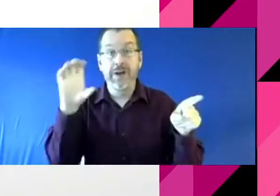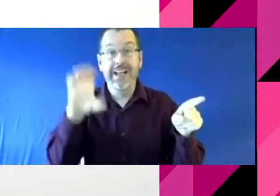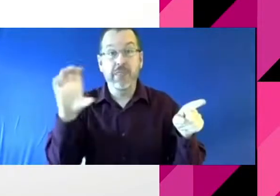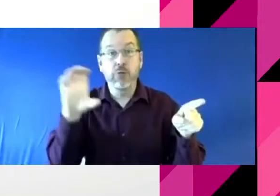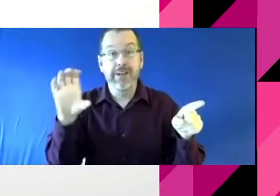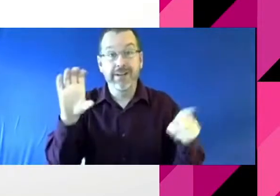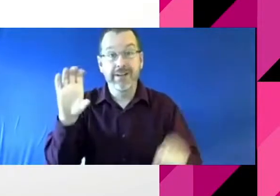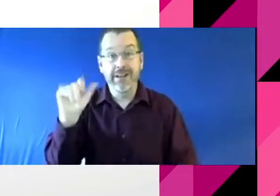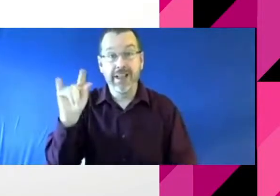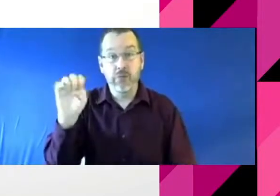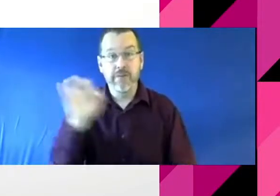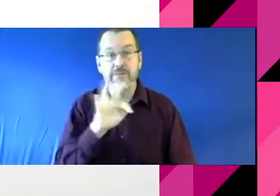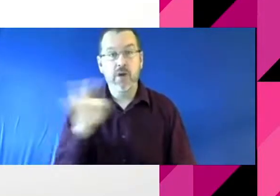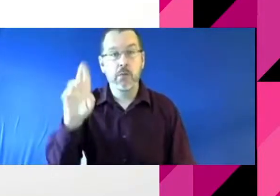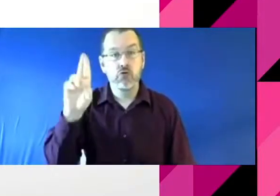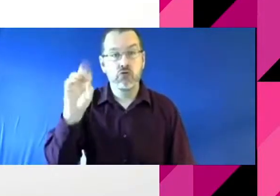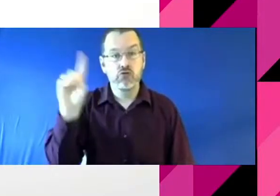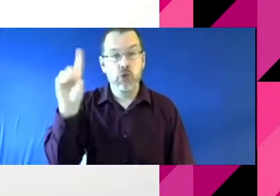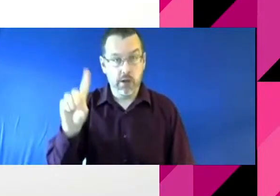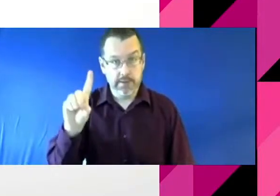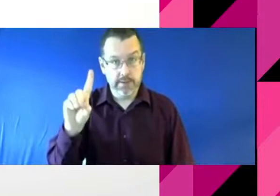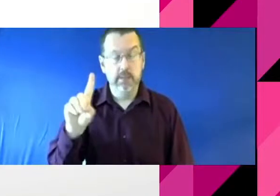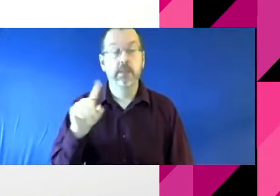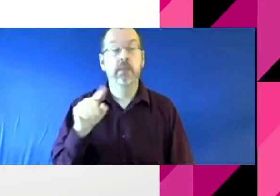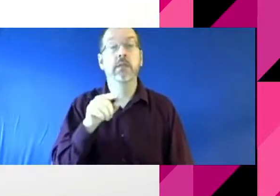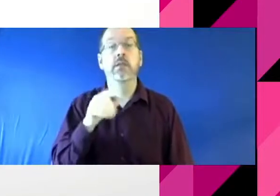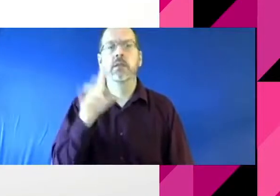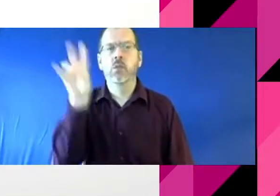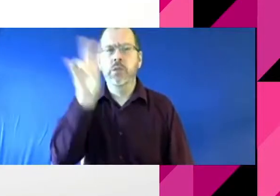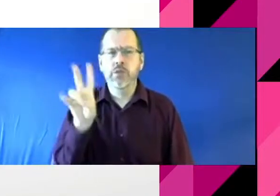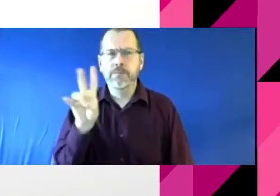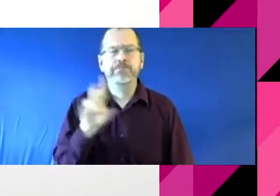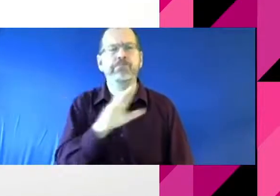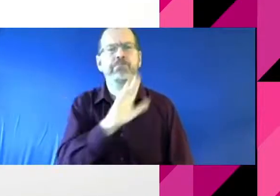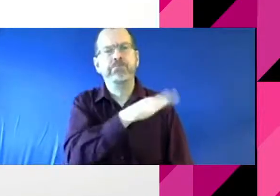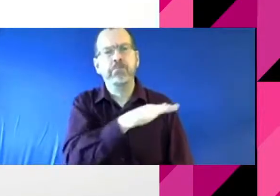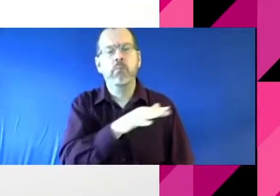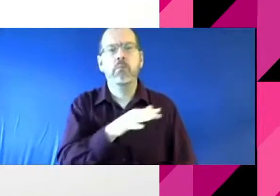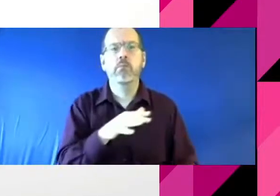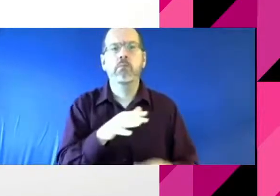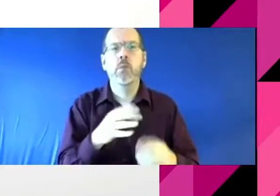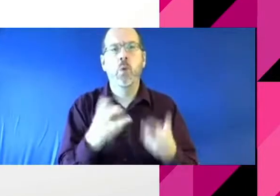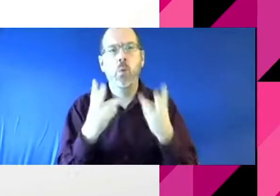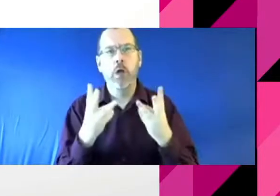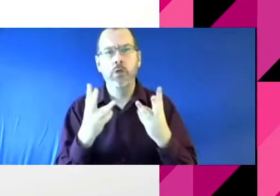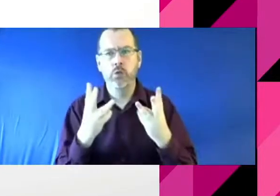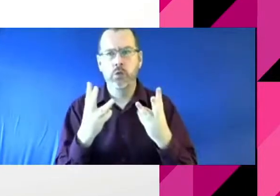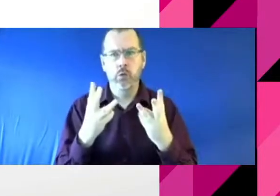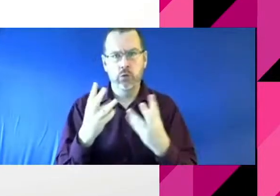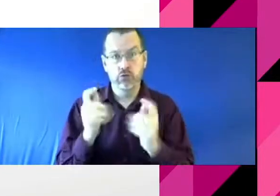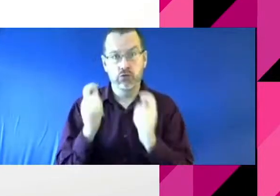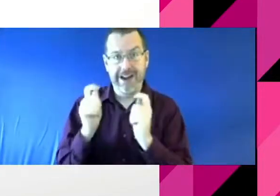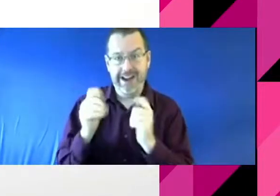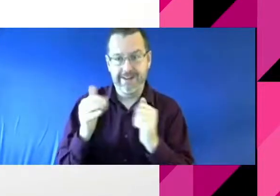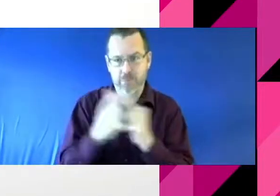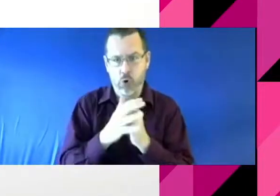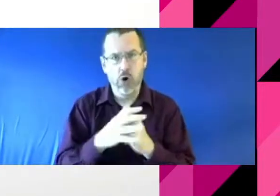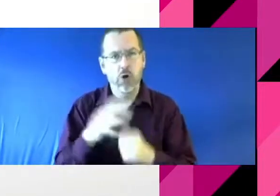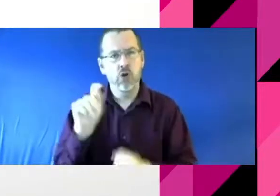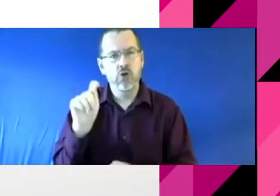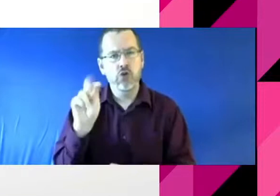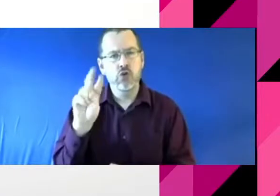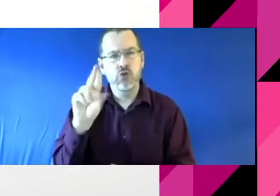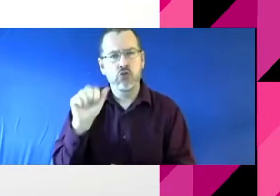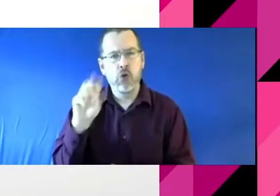from Roz, and she asks, in terms of training for trauma-informed care for police and